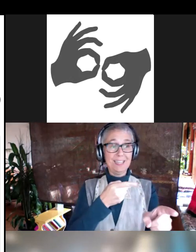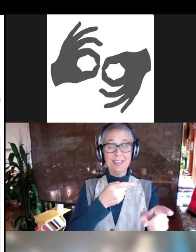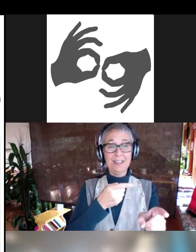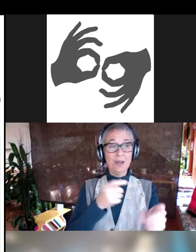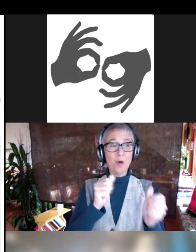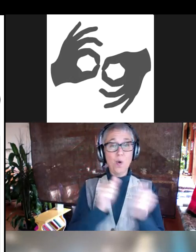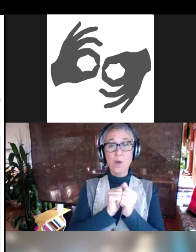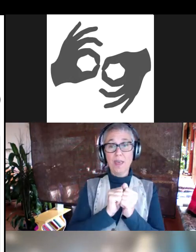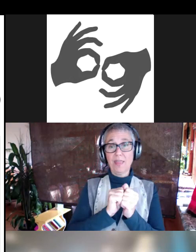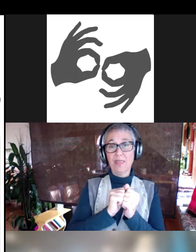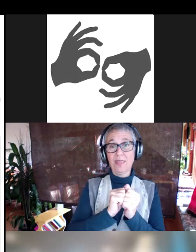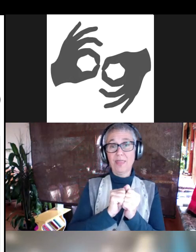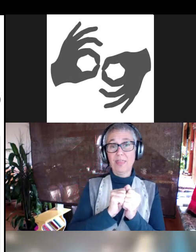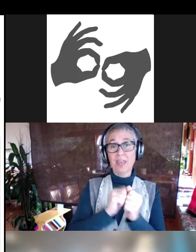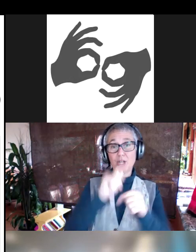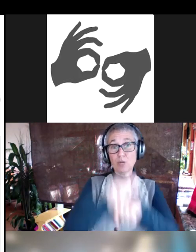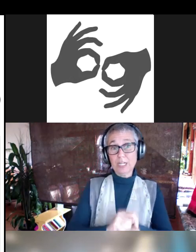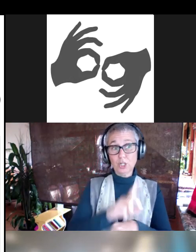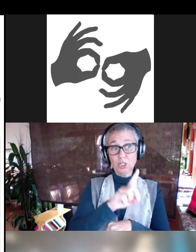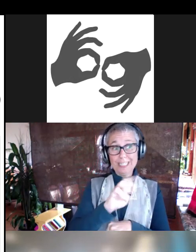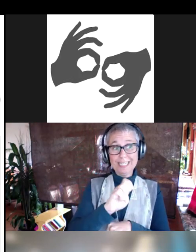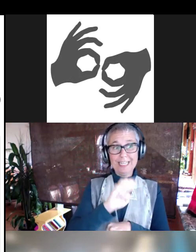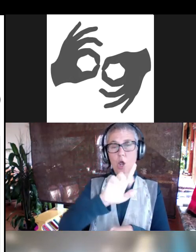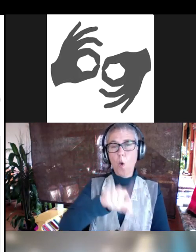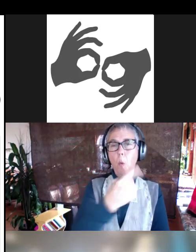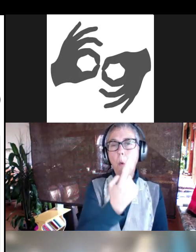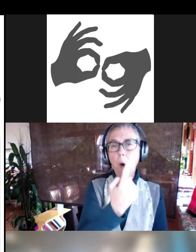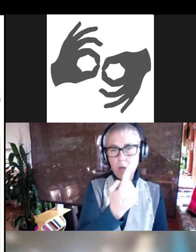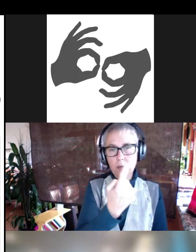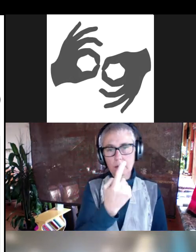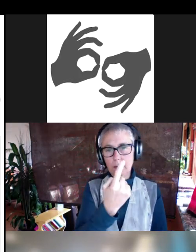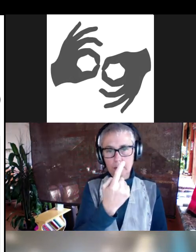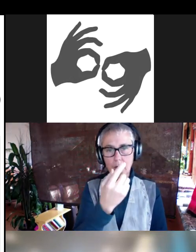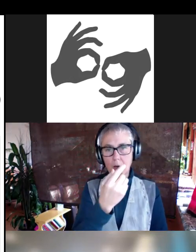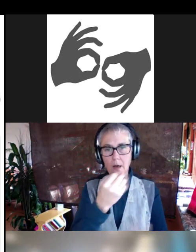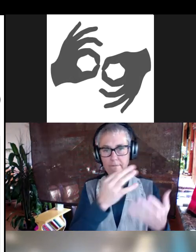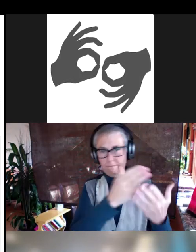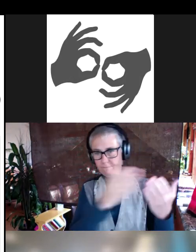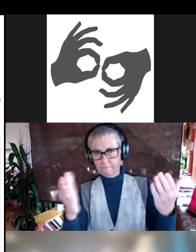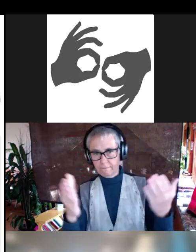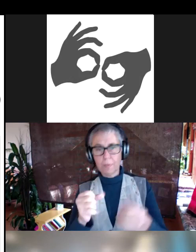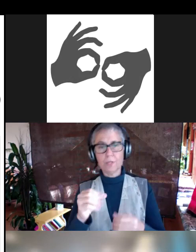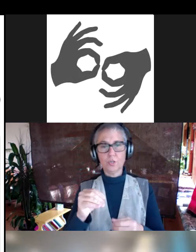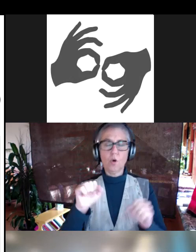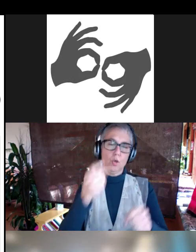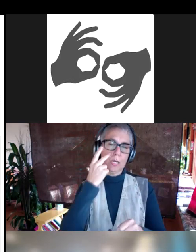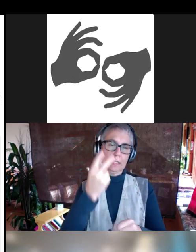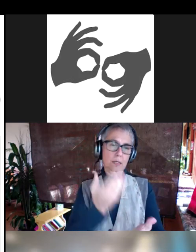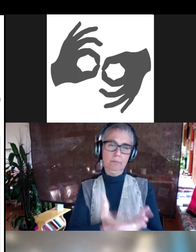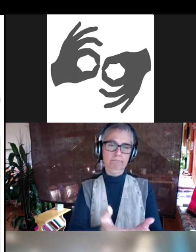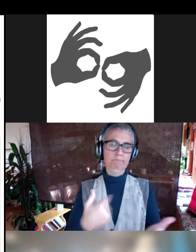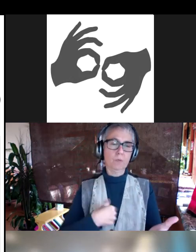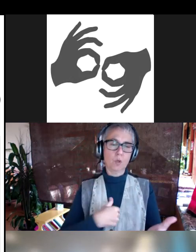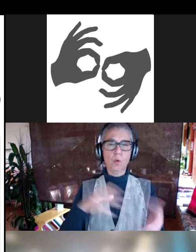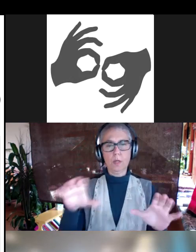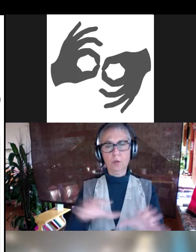time. So we're doing what we set out to do and achieving that global optimum more frequently using machine learning than we would with kind of that traditional